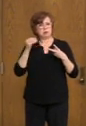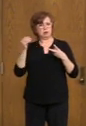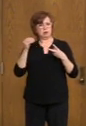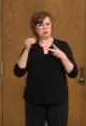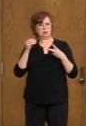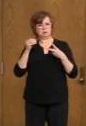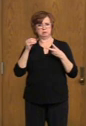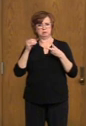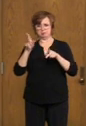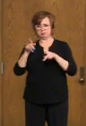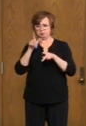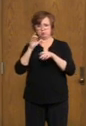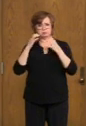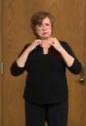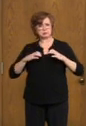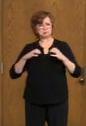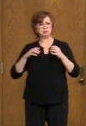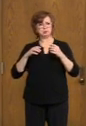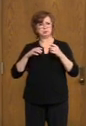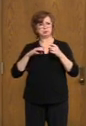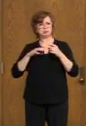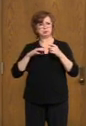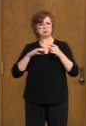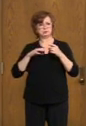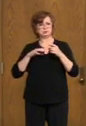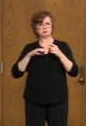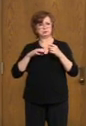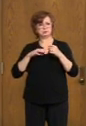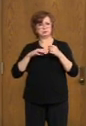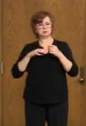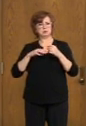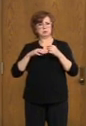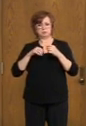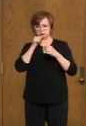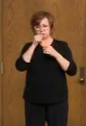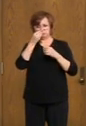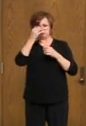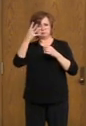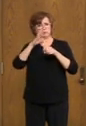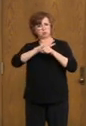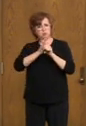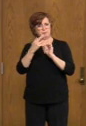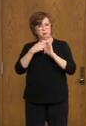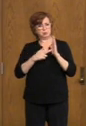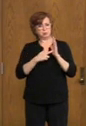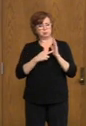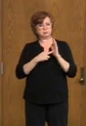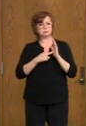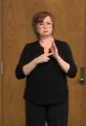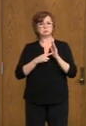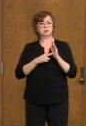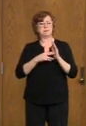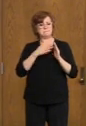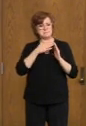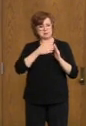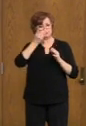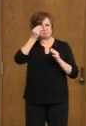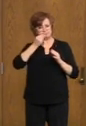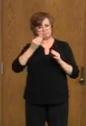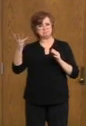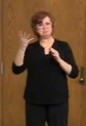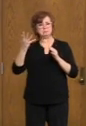to enforce the public health orders as they are in place. And that includes our restaurants and our bars that are not